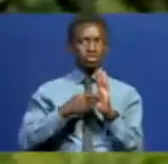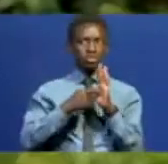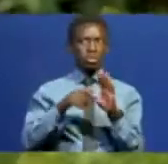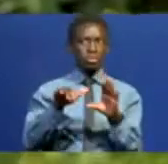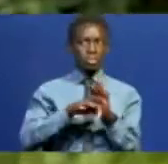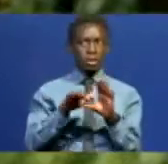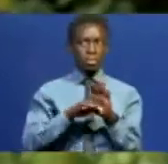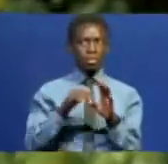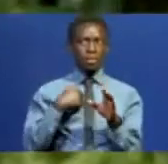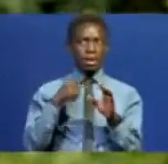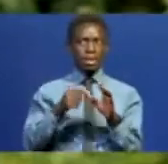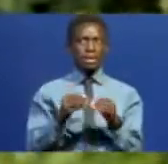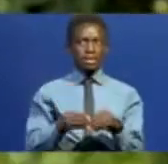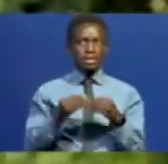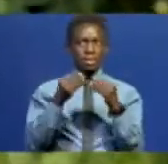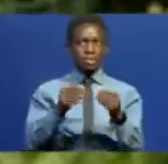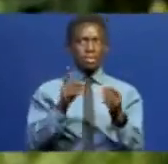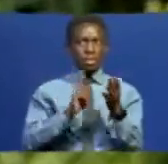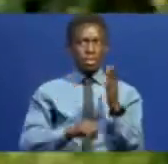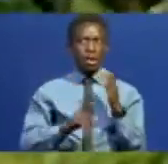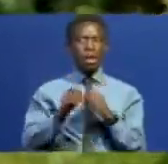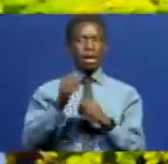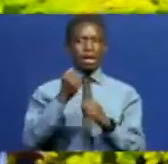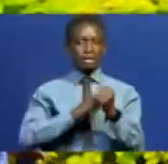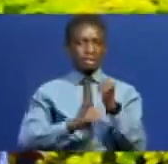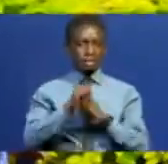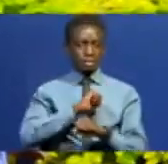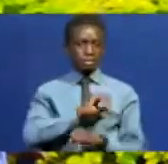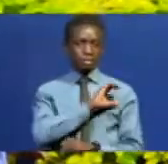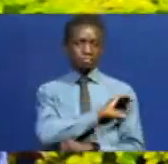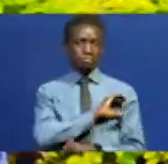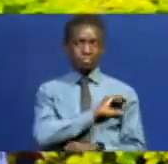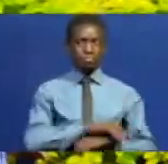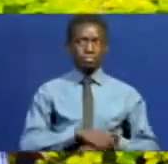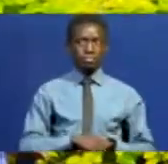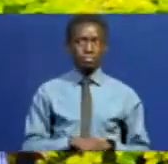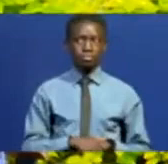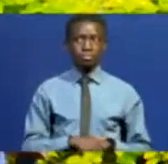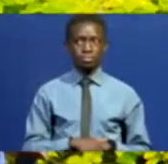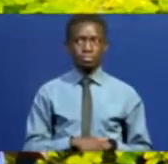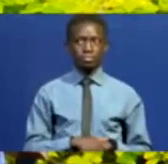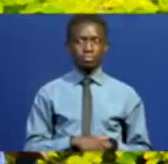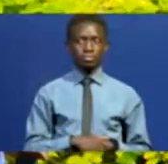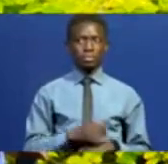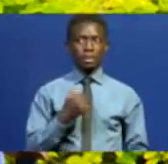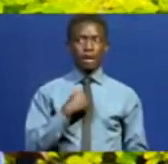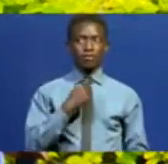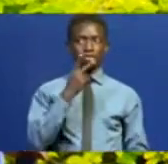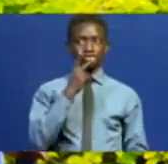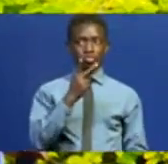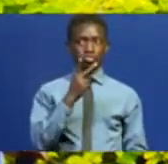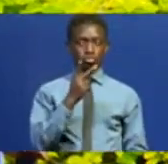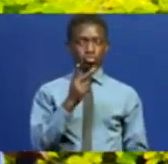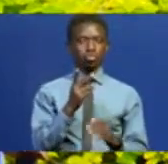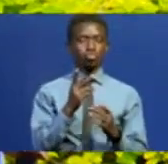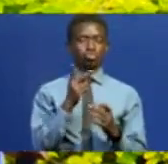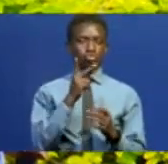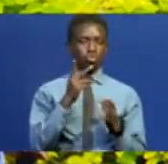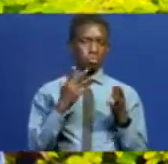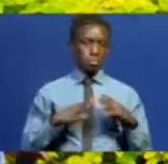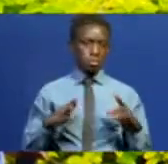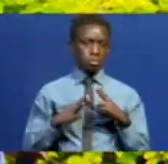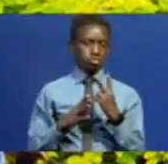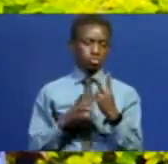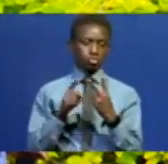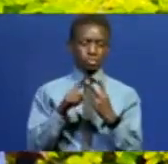the characters of the film as needed. The film is made up, it's a two-hander. It's made up of two characters. One